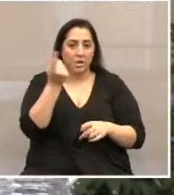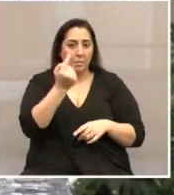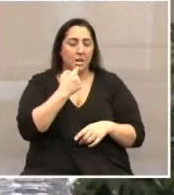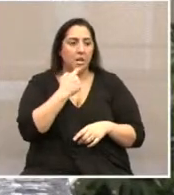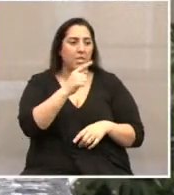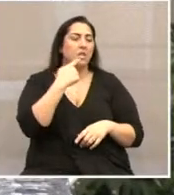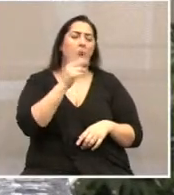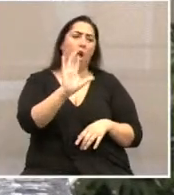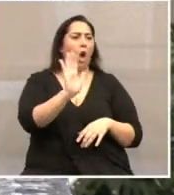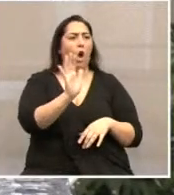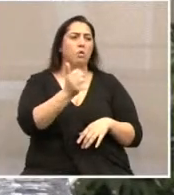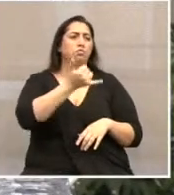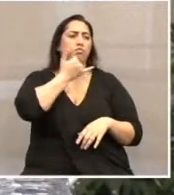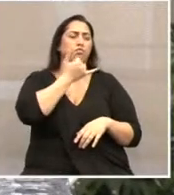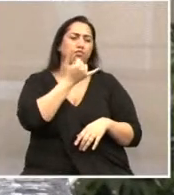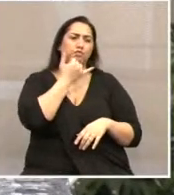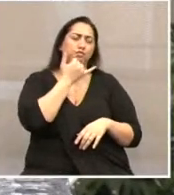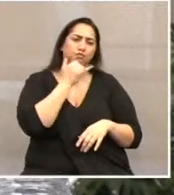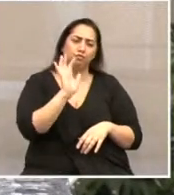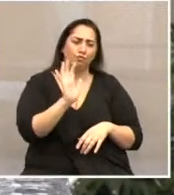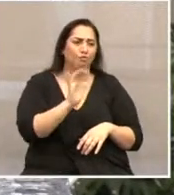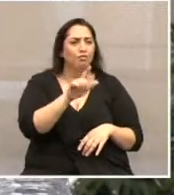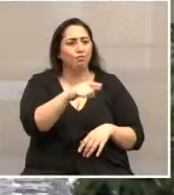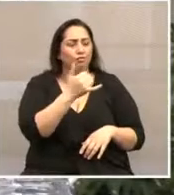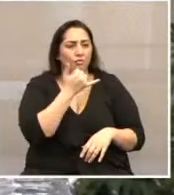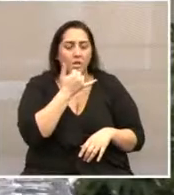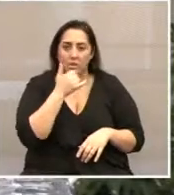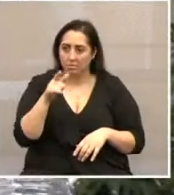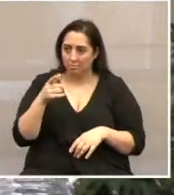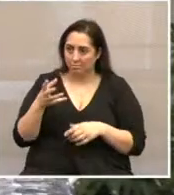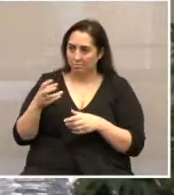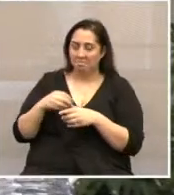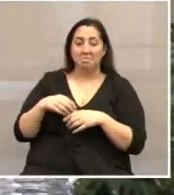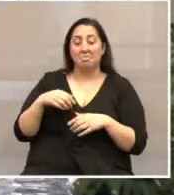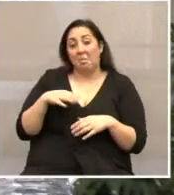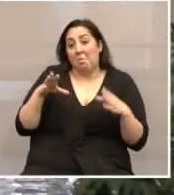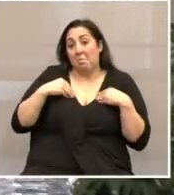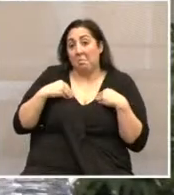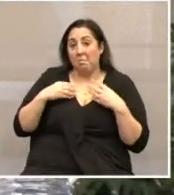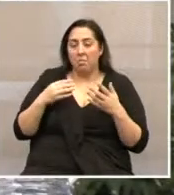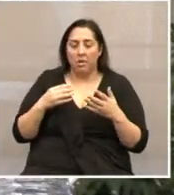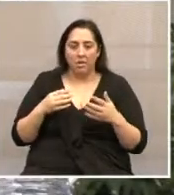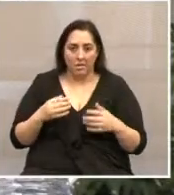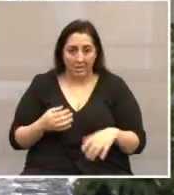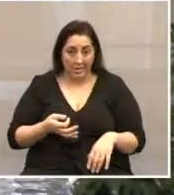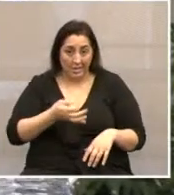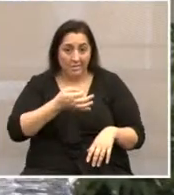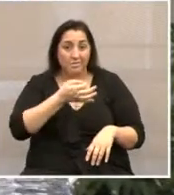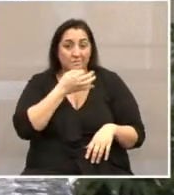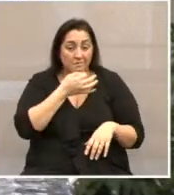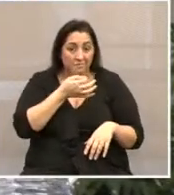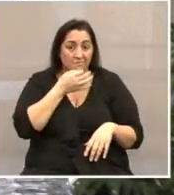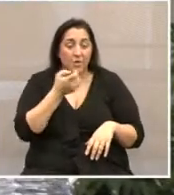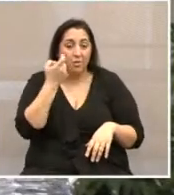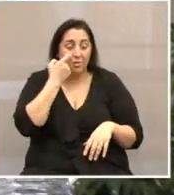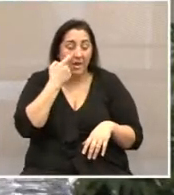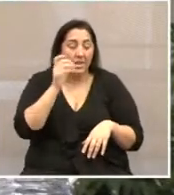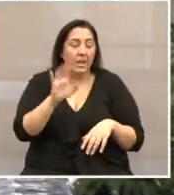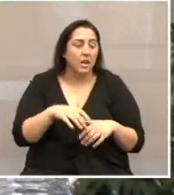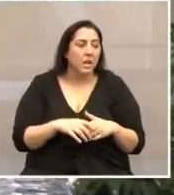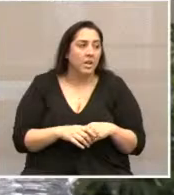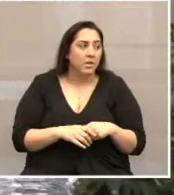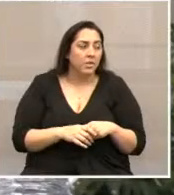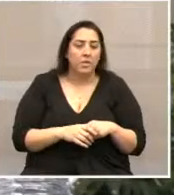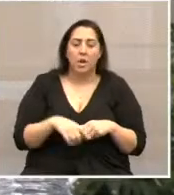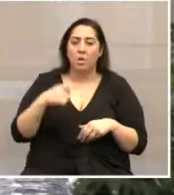issue. They don't say you're incorrect. They're being part of it. The latest one is that they had a press conference with the